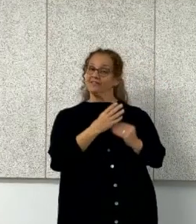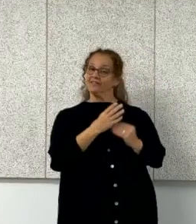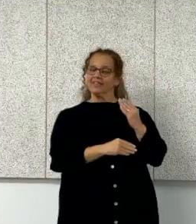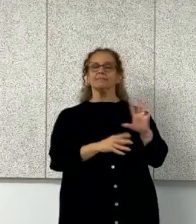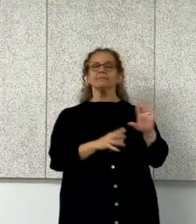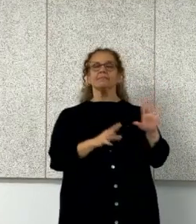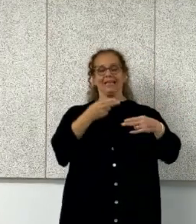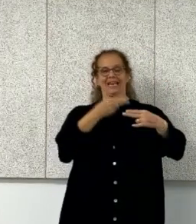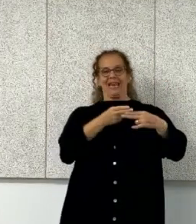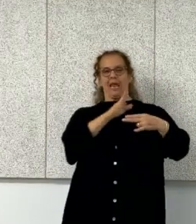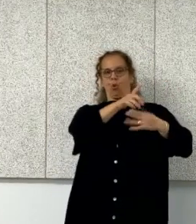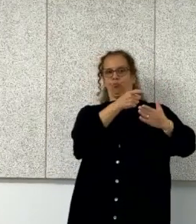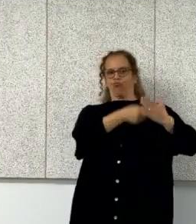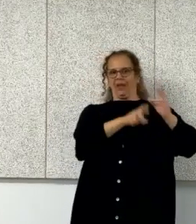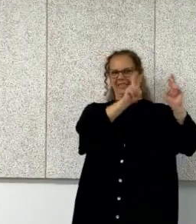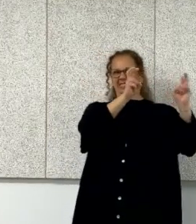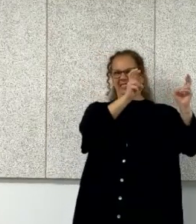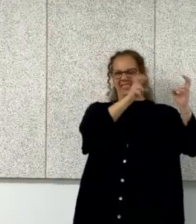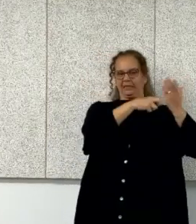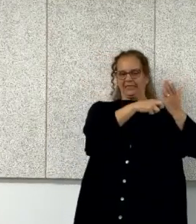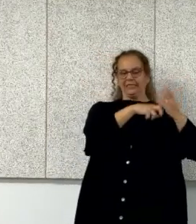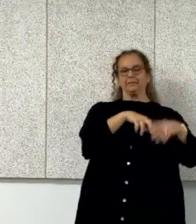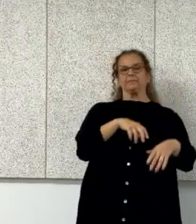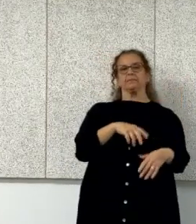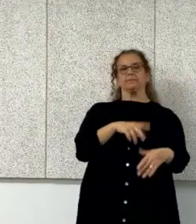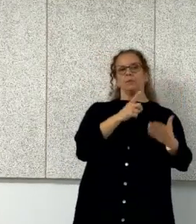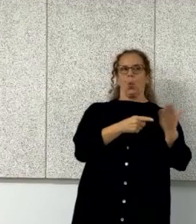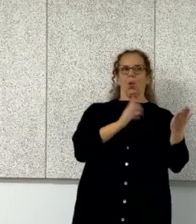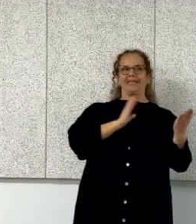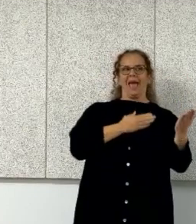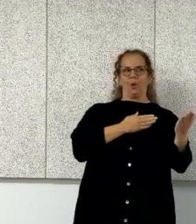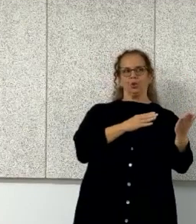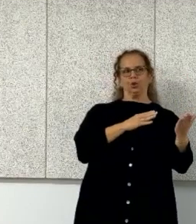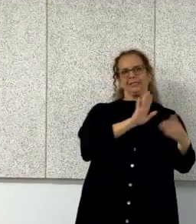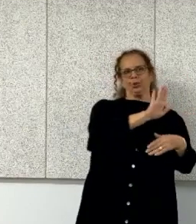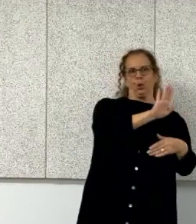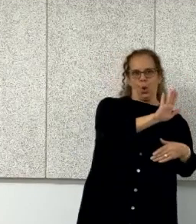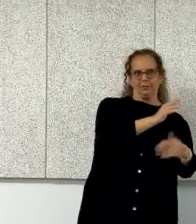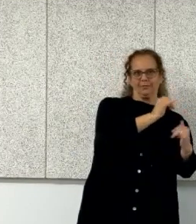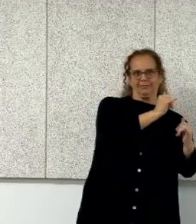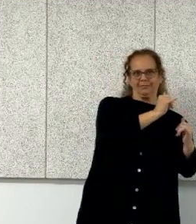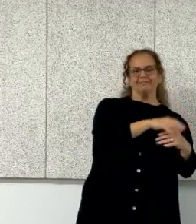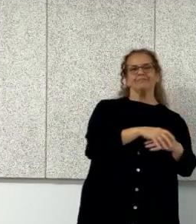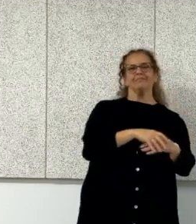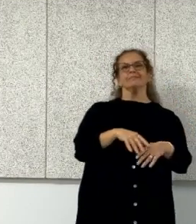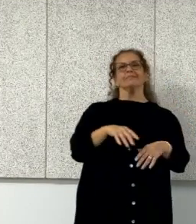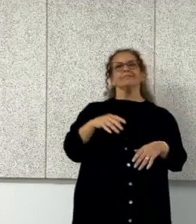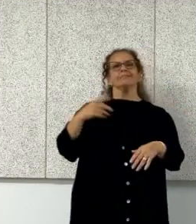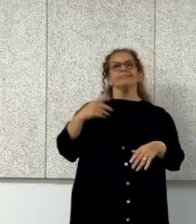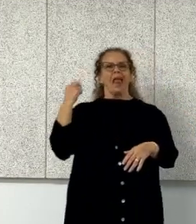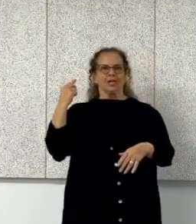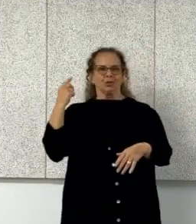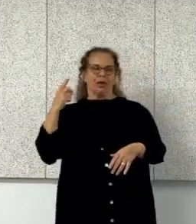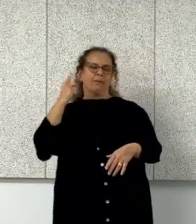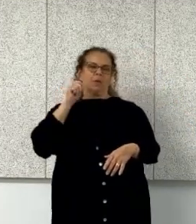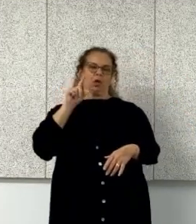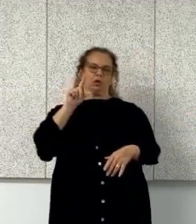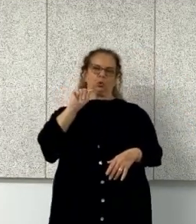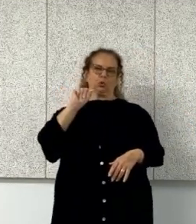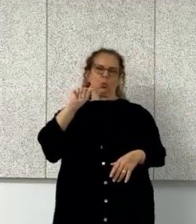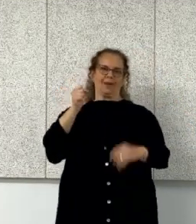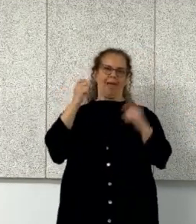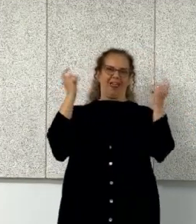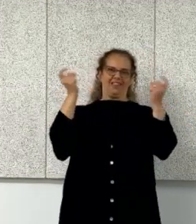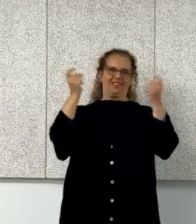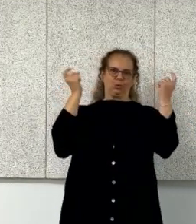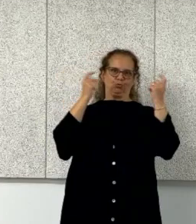Price Ticketing Initiative, what's ours is yours, is something that we kicked off last season. So last season was our 20th anniversary. We were, you know, like a